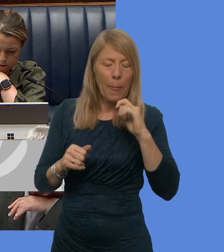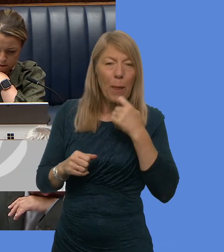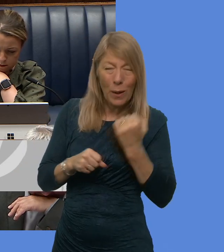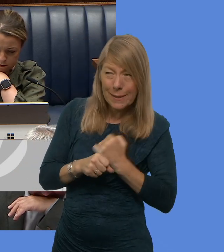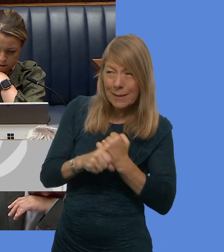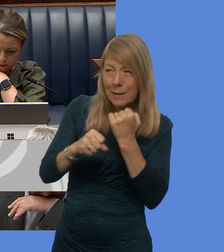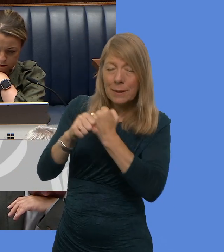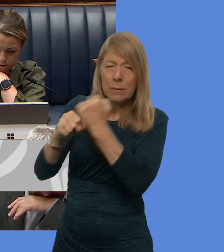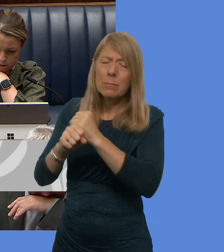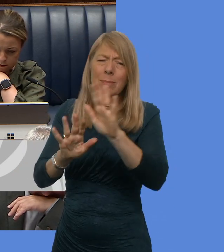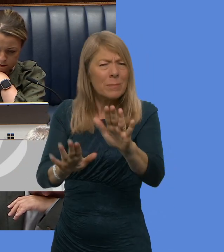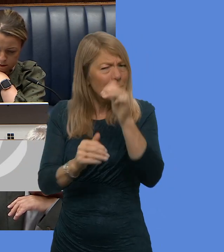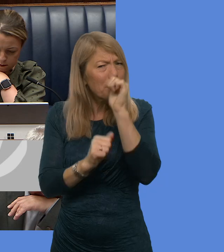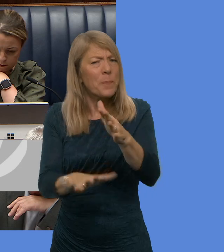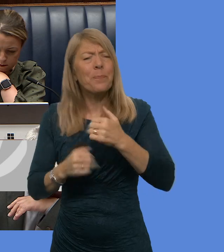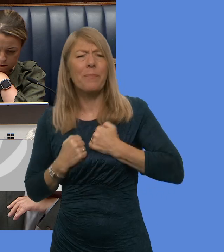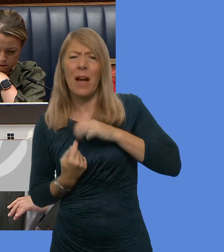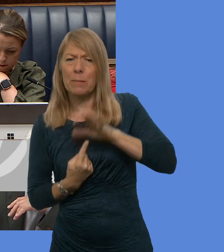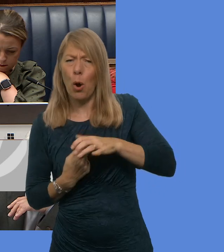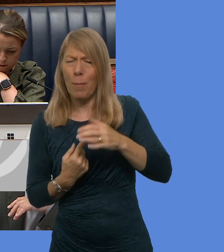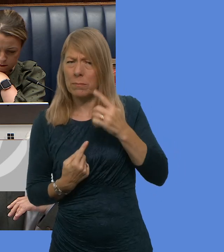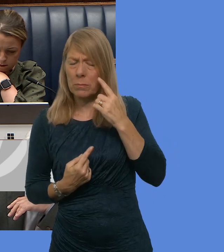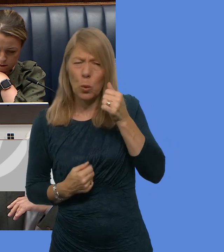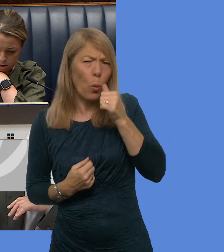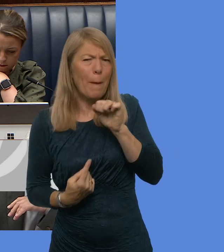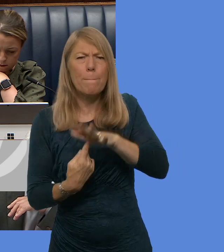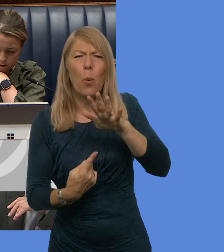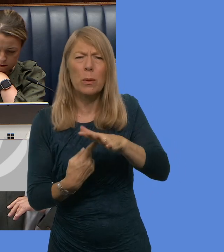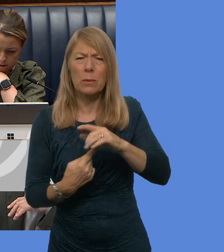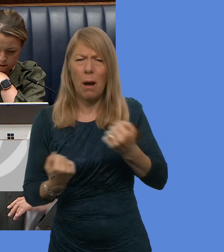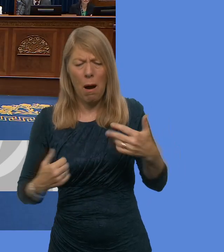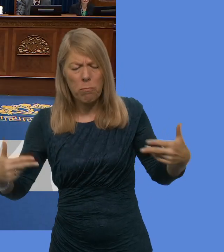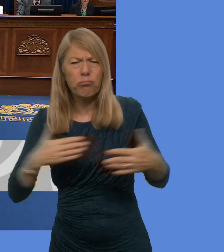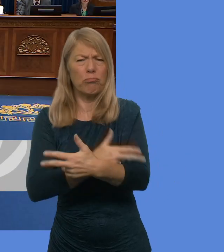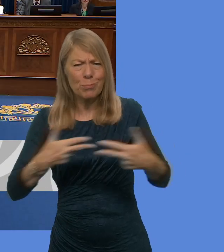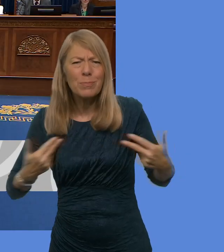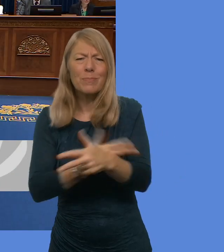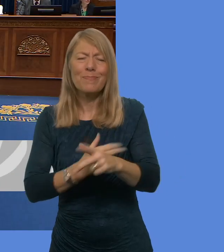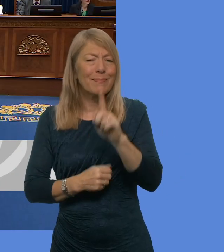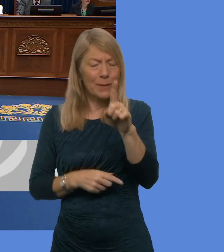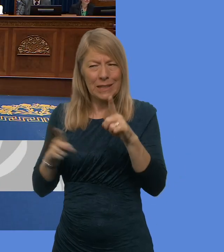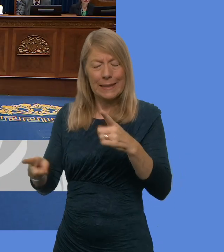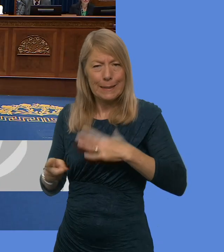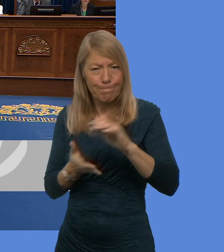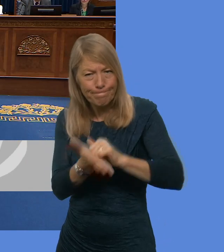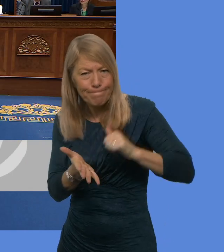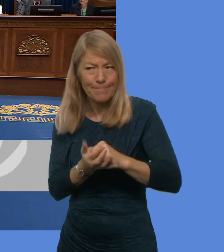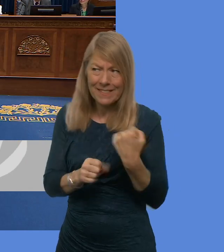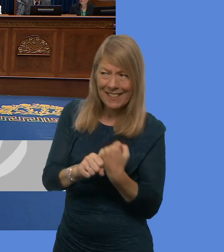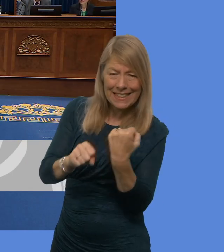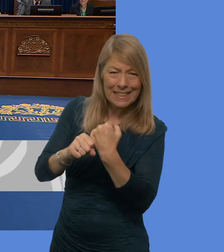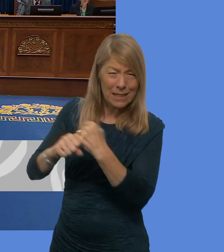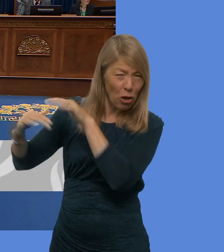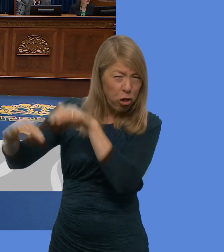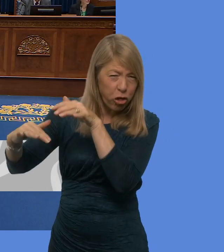continue to prioritise this work to allow two-way traffic as soon as possible. Ms. Ennis. I